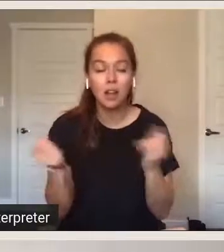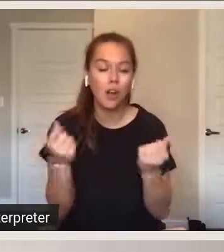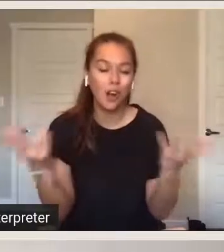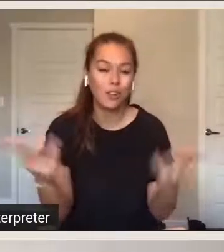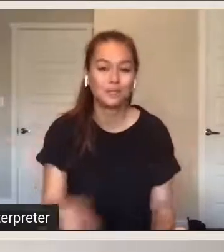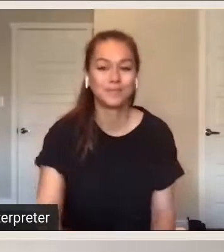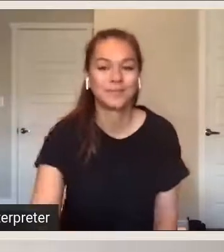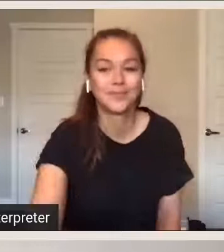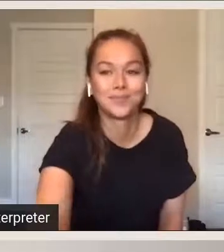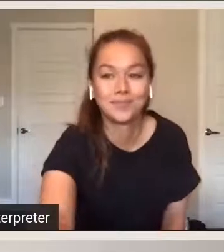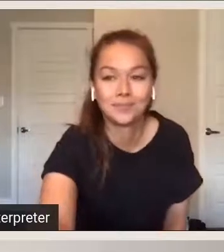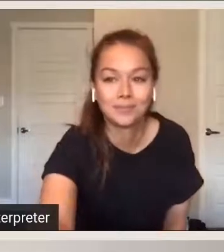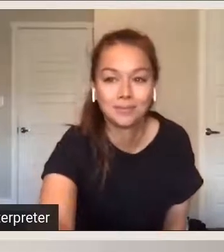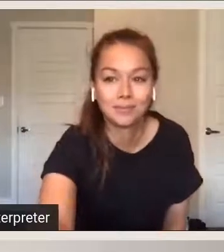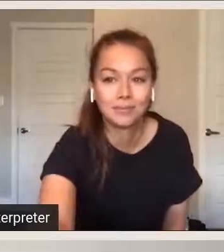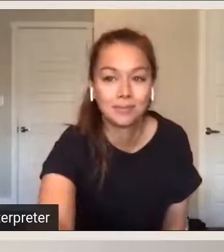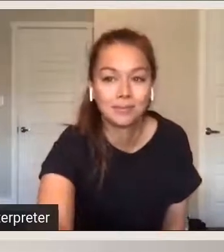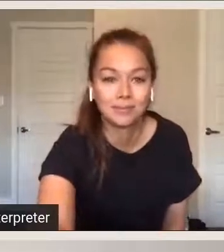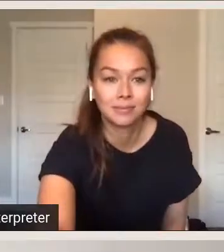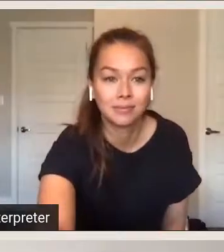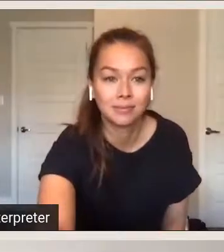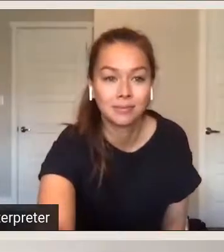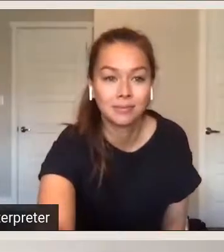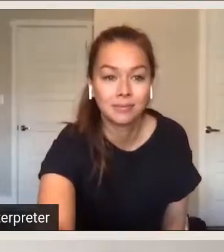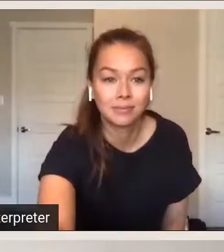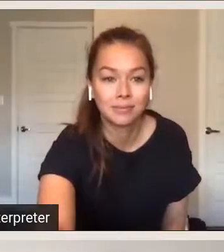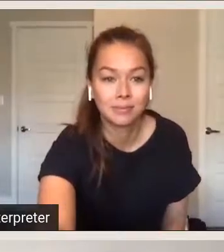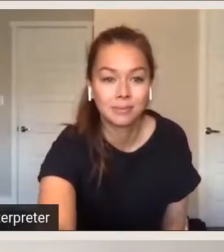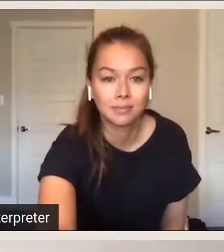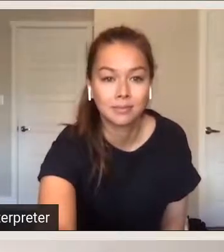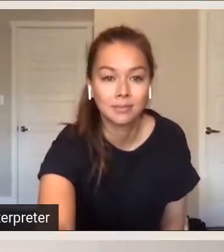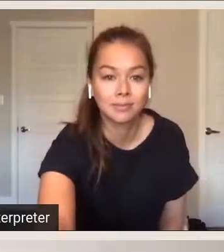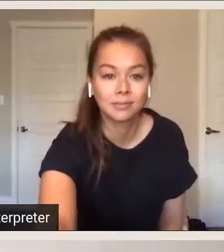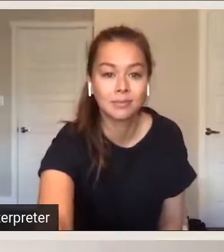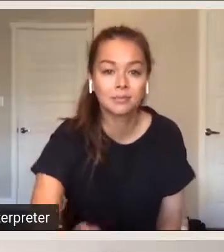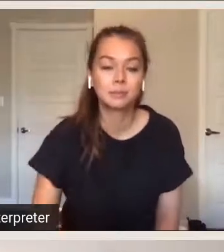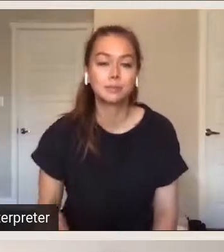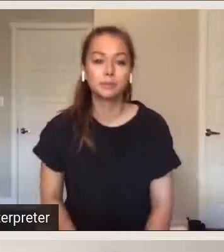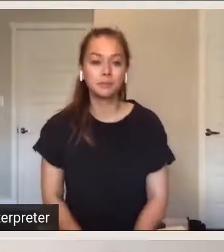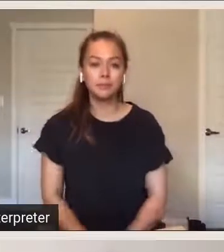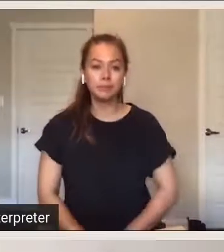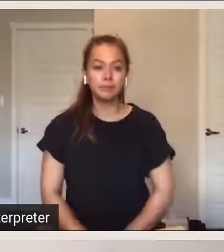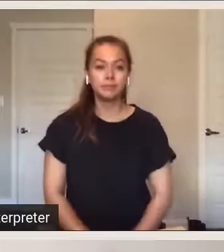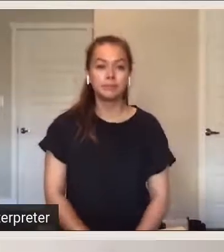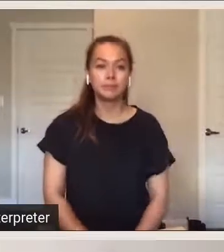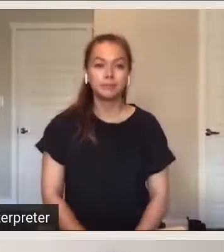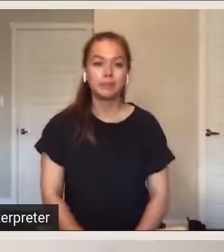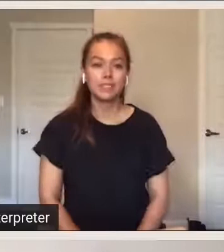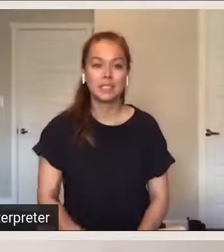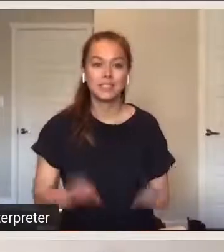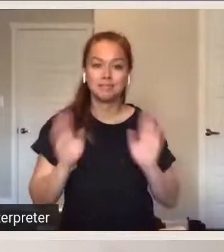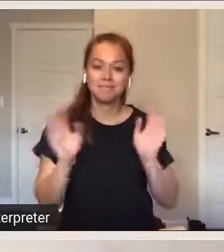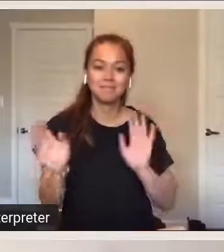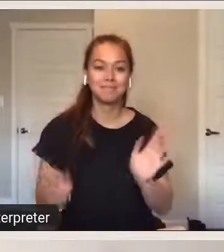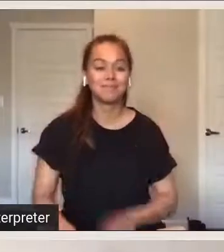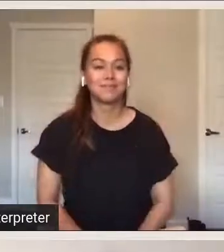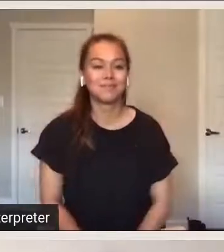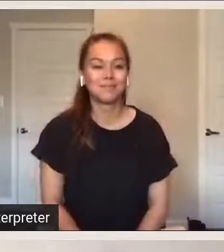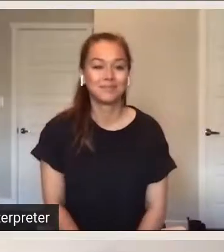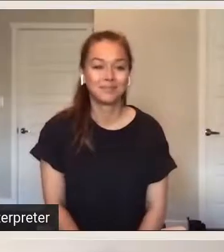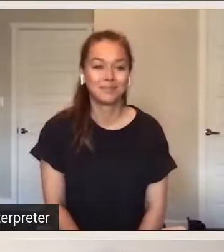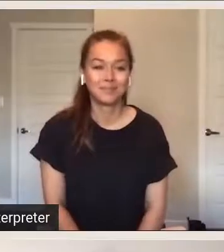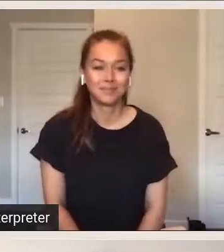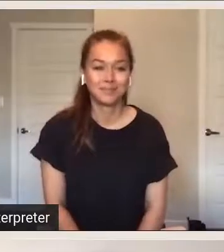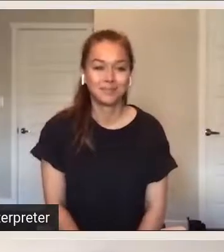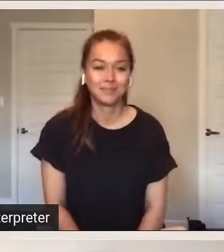2020. Do it again next year. Yeah. Okay, bye everyone. Or bye you